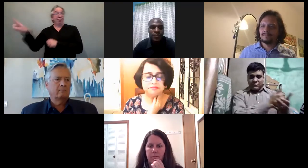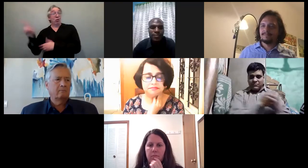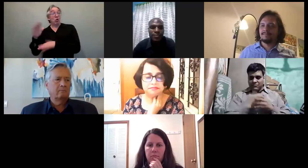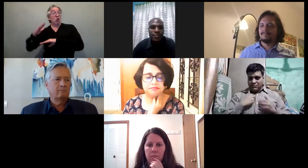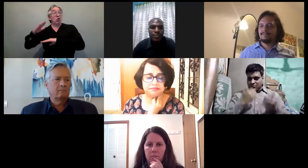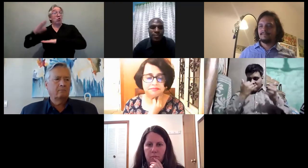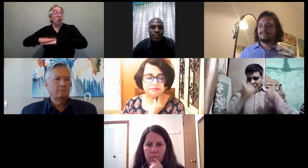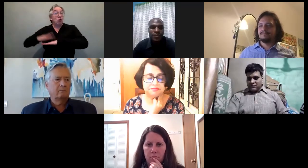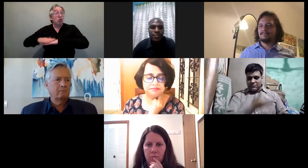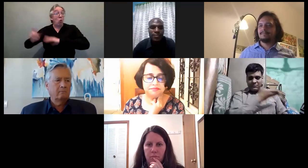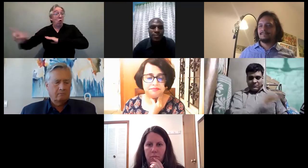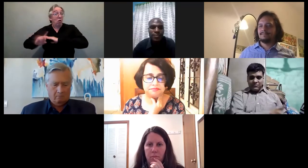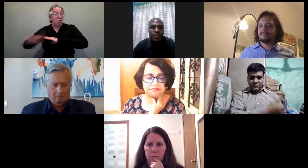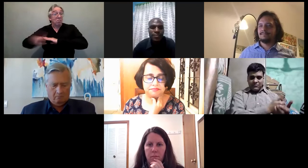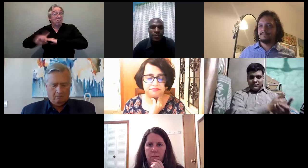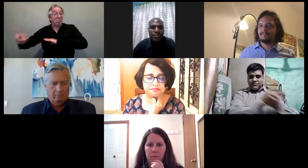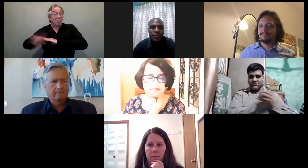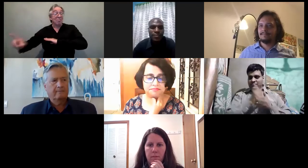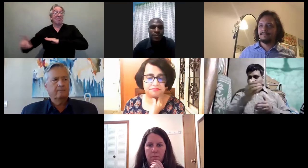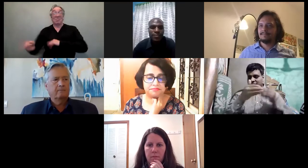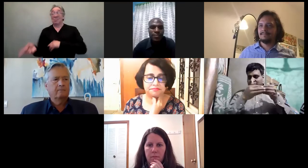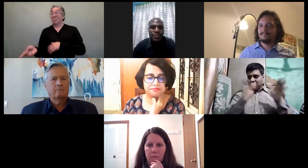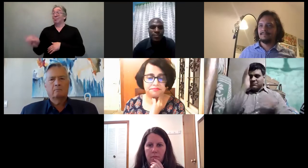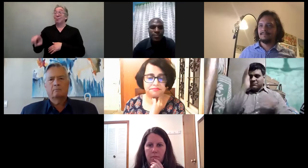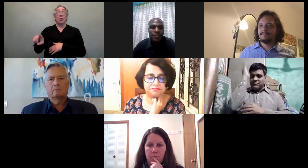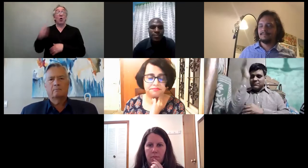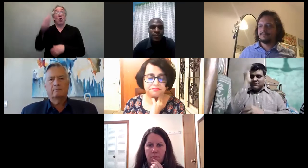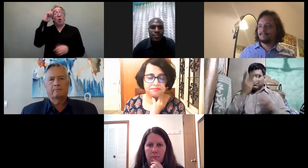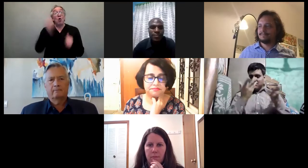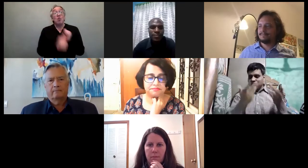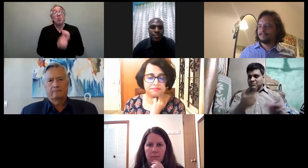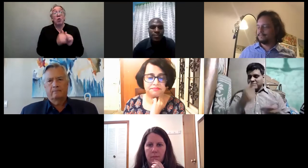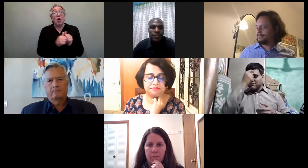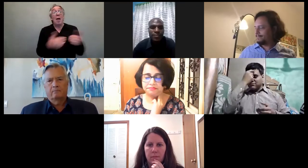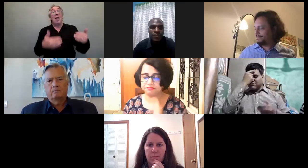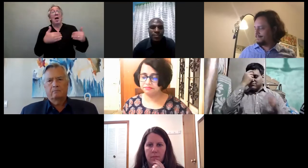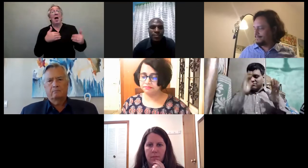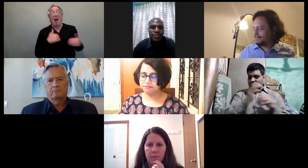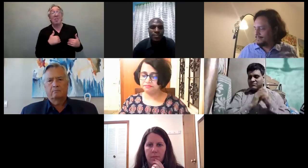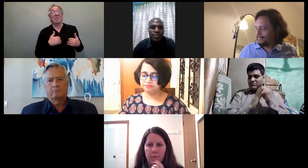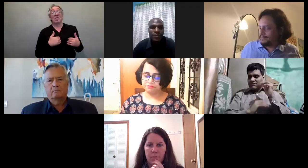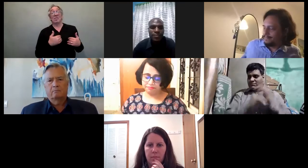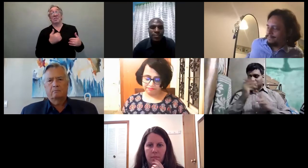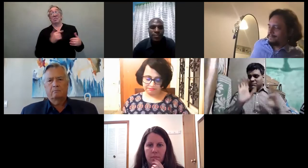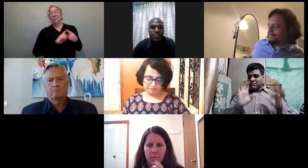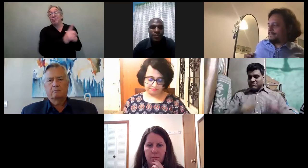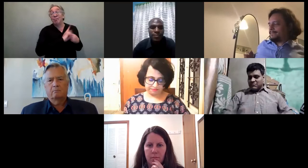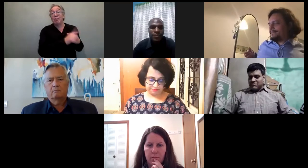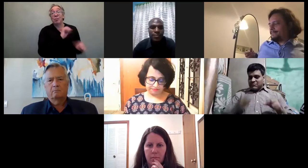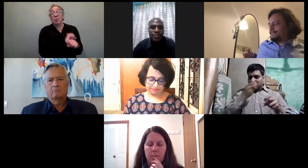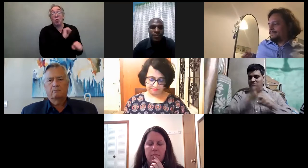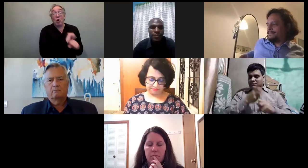and whenever they can help me out. And my nephew is here to help me out to open the link and to set up